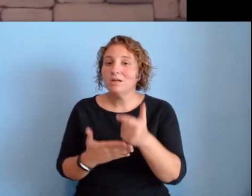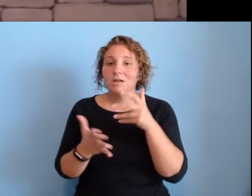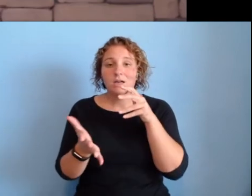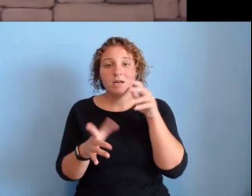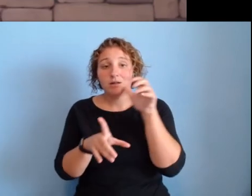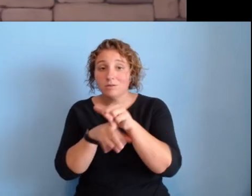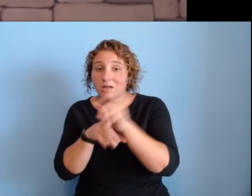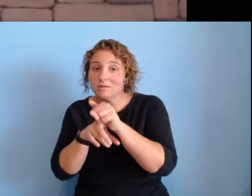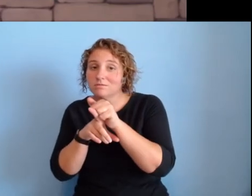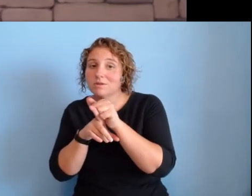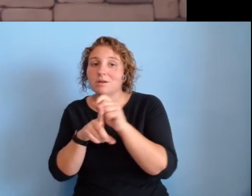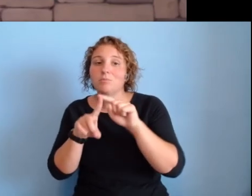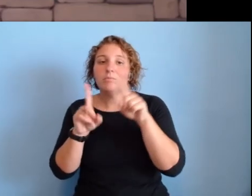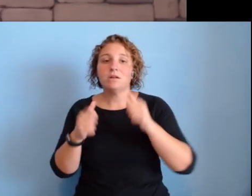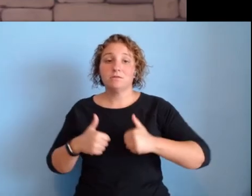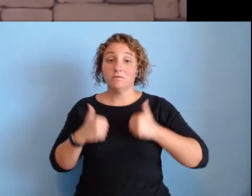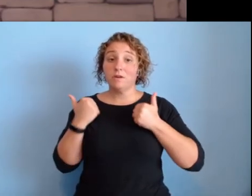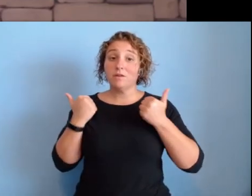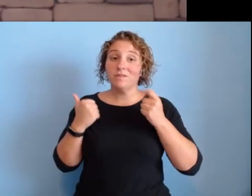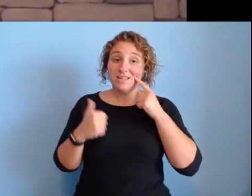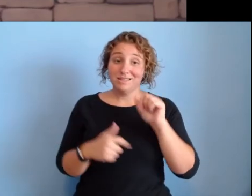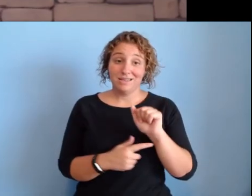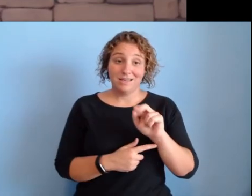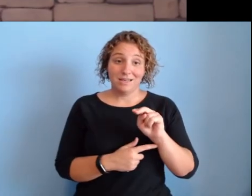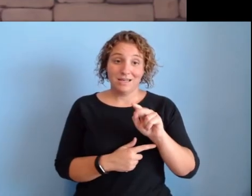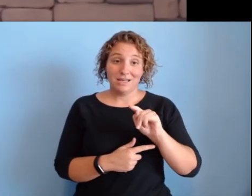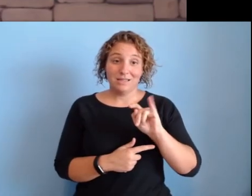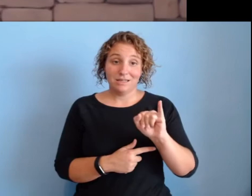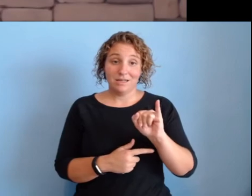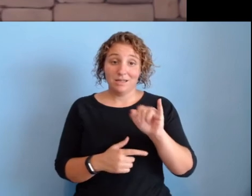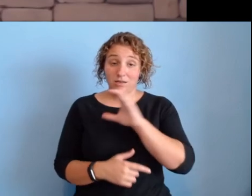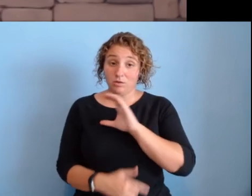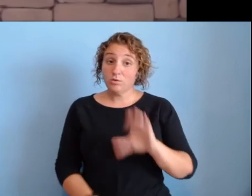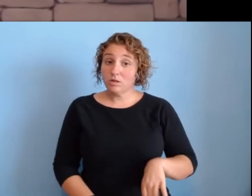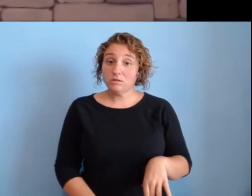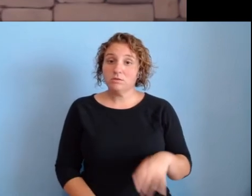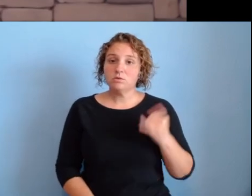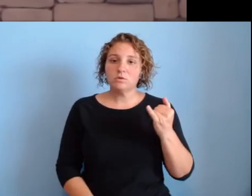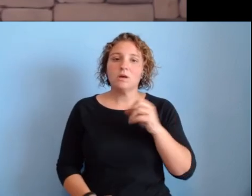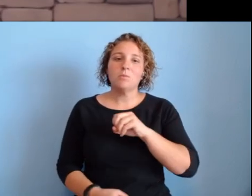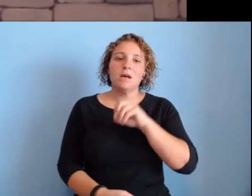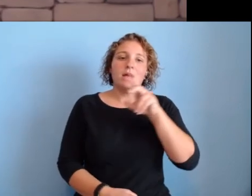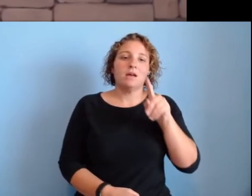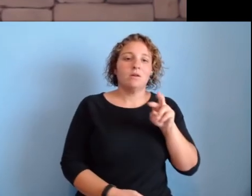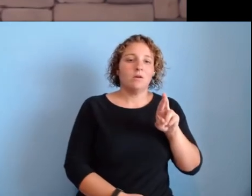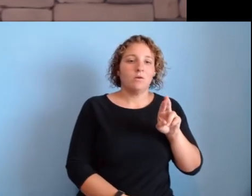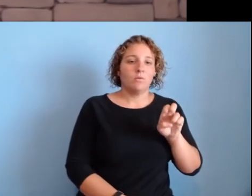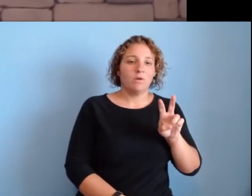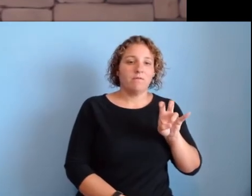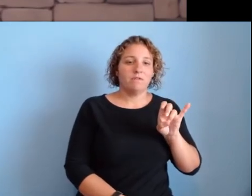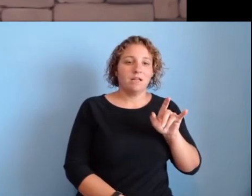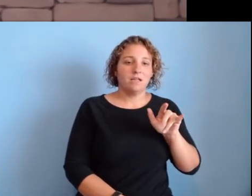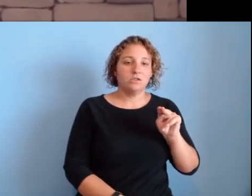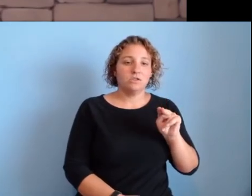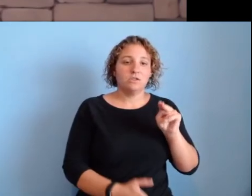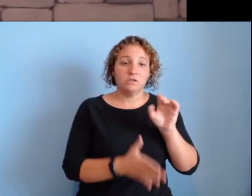yet somehow survive. This is the Antichrist. Okay, so back to chapter 17. So the question comes,